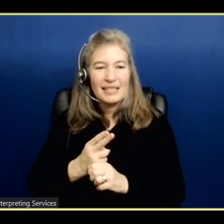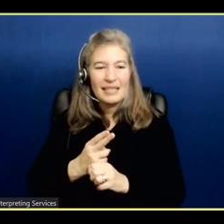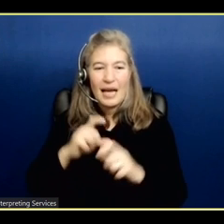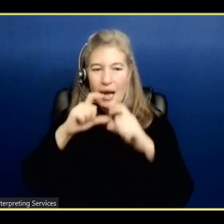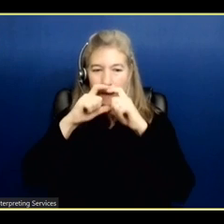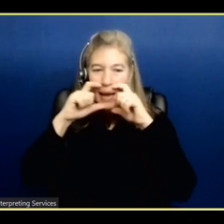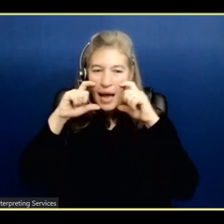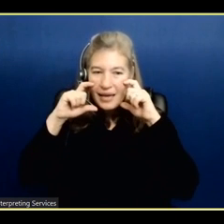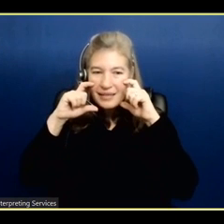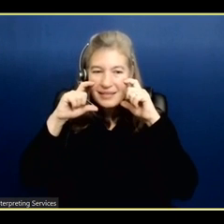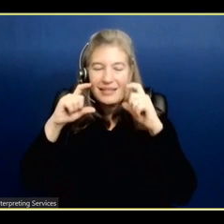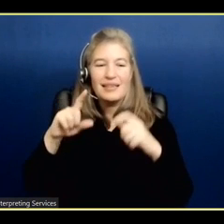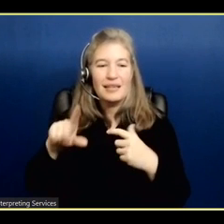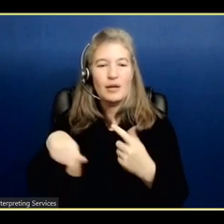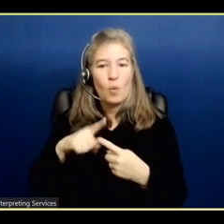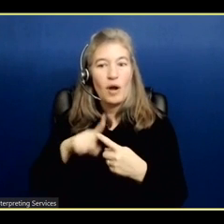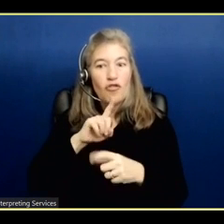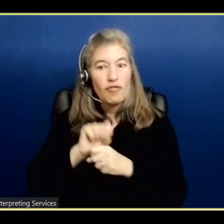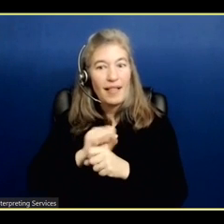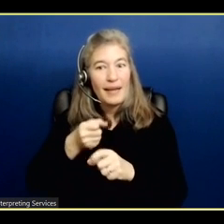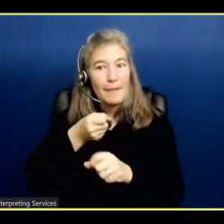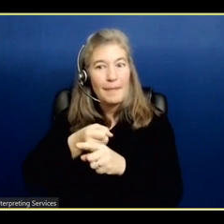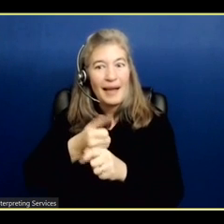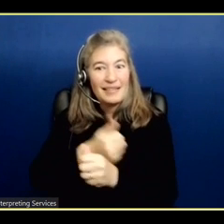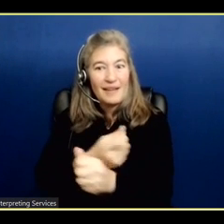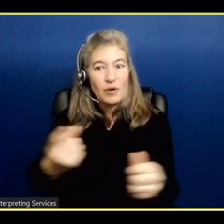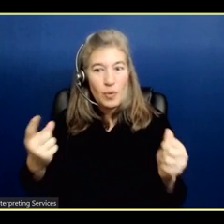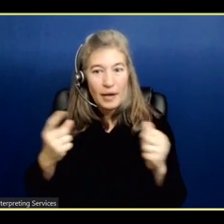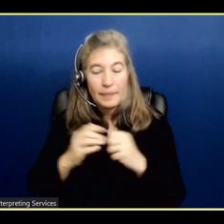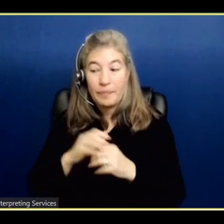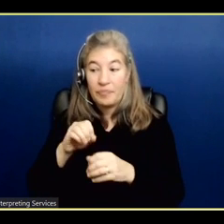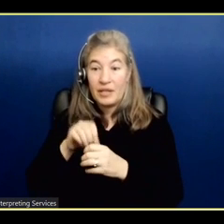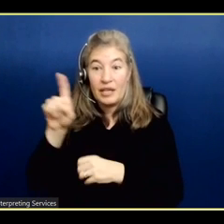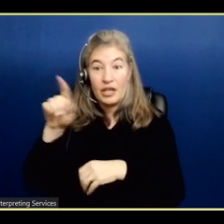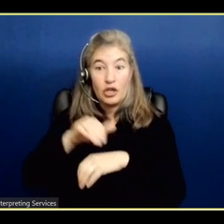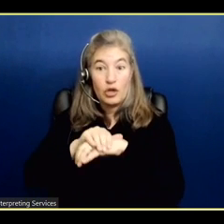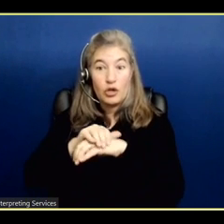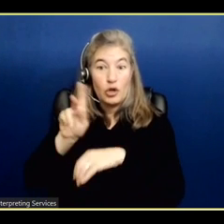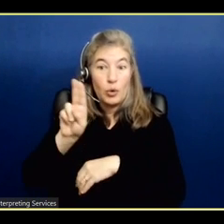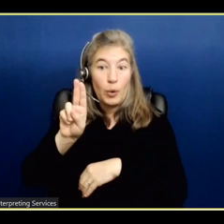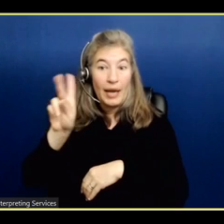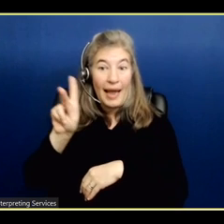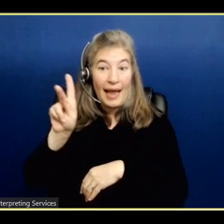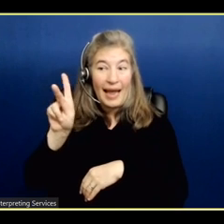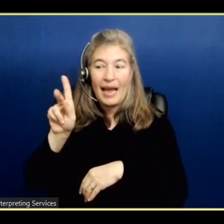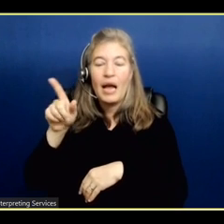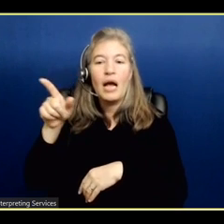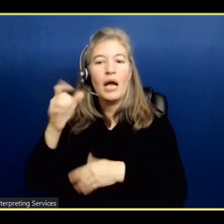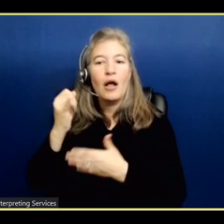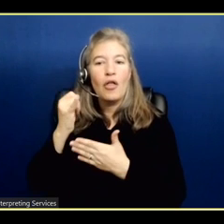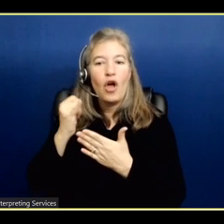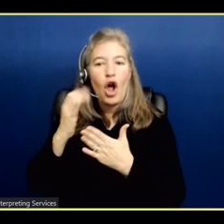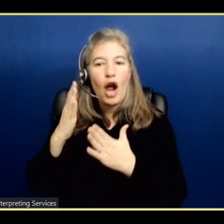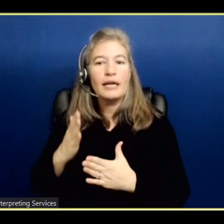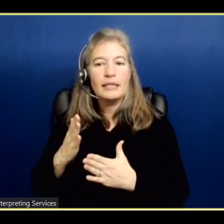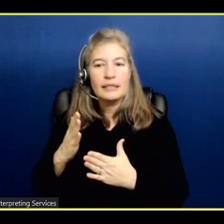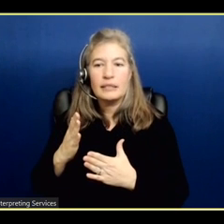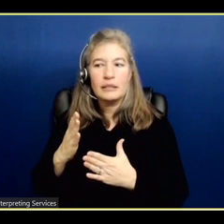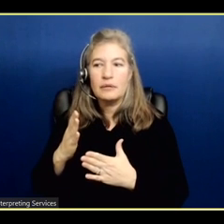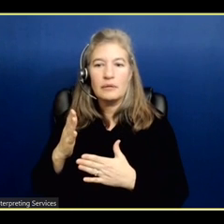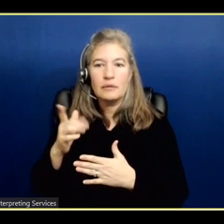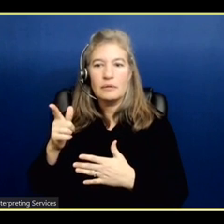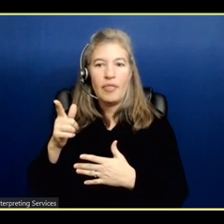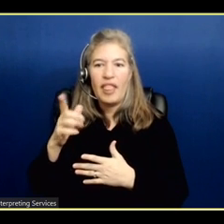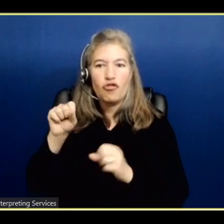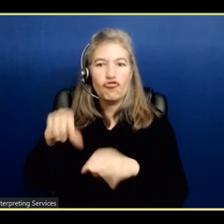recent weeks. My second point, coronavirus affects us all, and it makes some of us even more